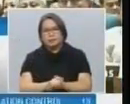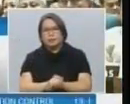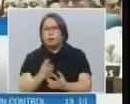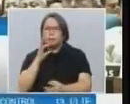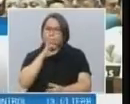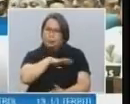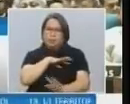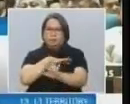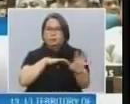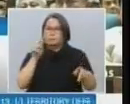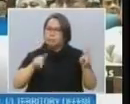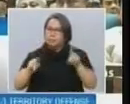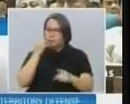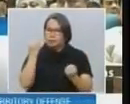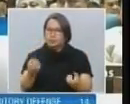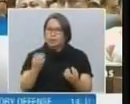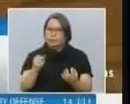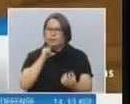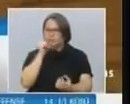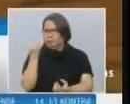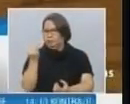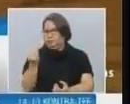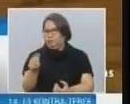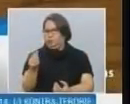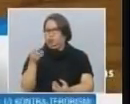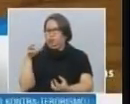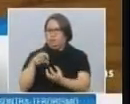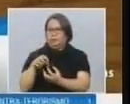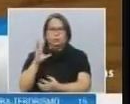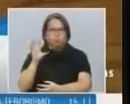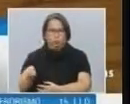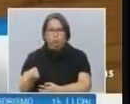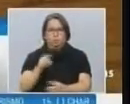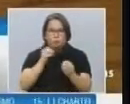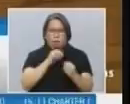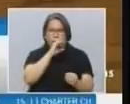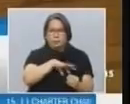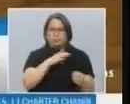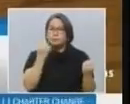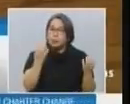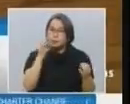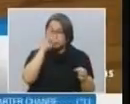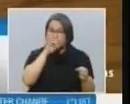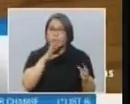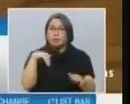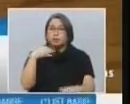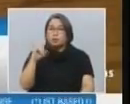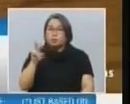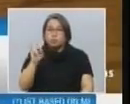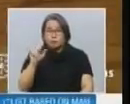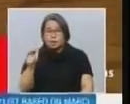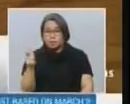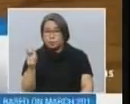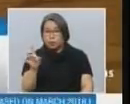interests of the many, not just the wealthy few. By the end of July 2018, all